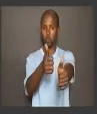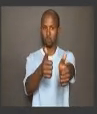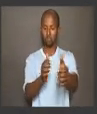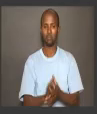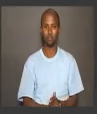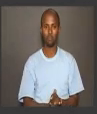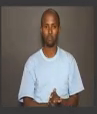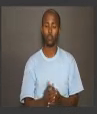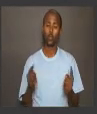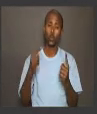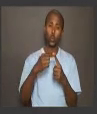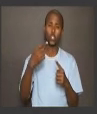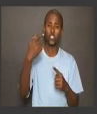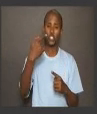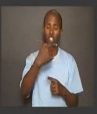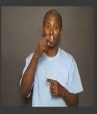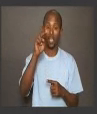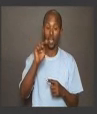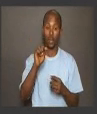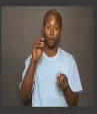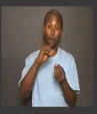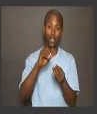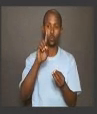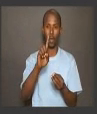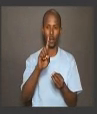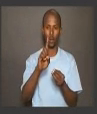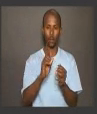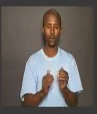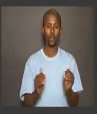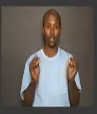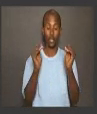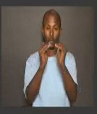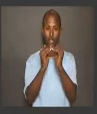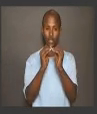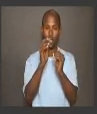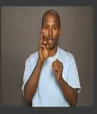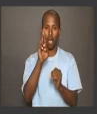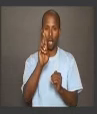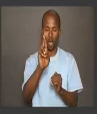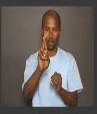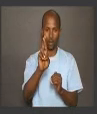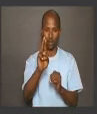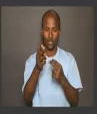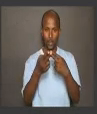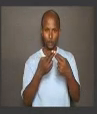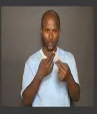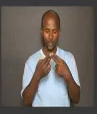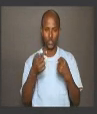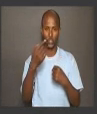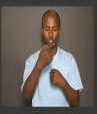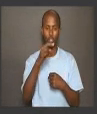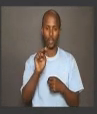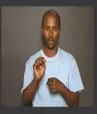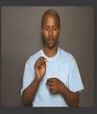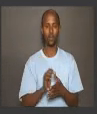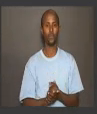to Gn plus 1 equals R times Gn.